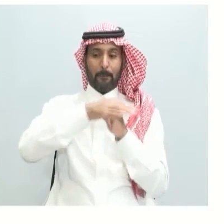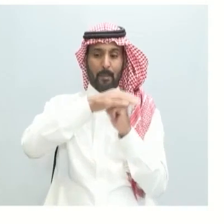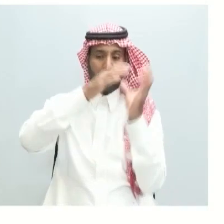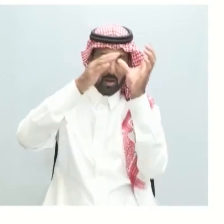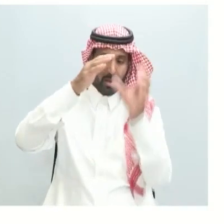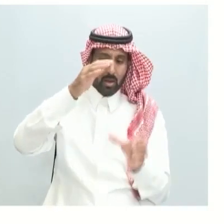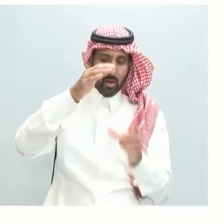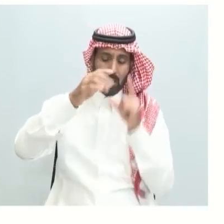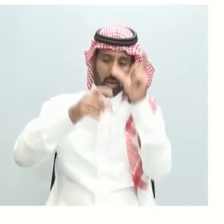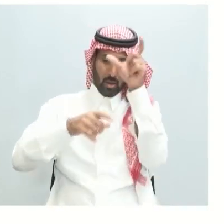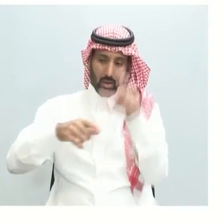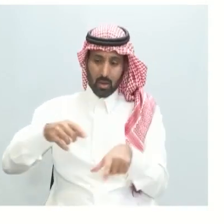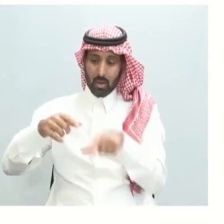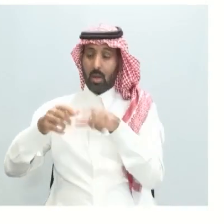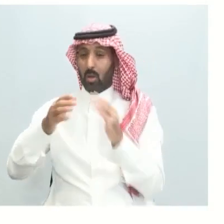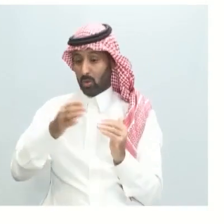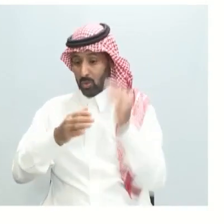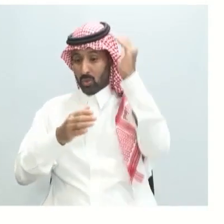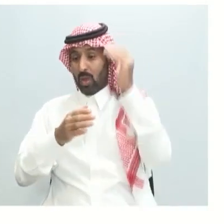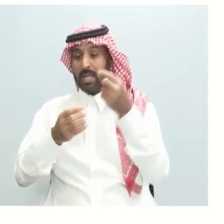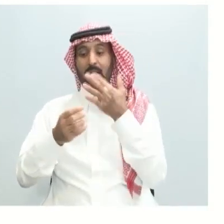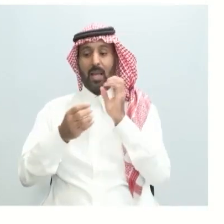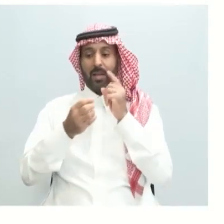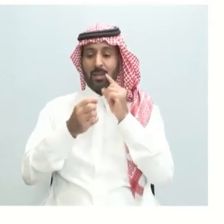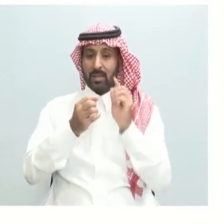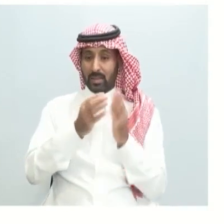used. Slim, tall, white, and elegant.